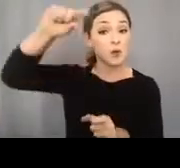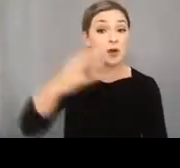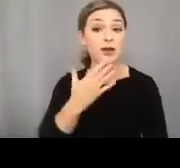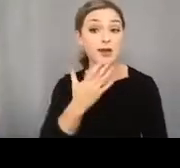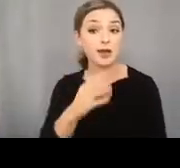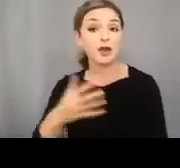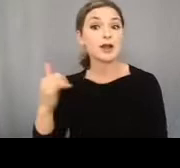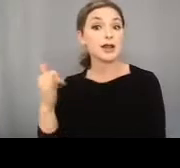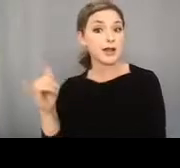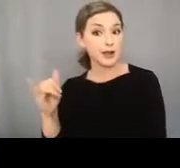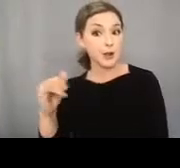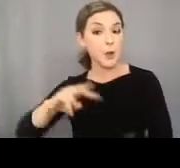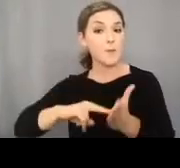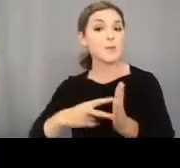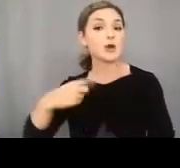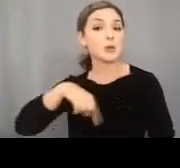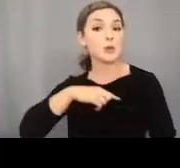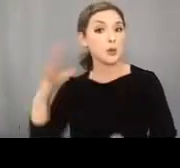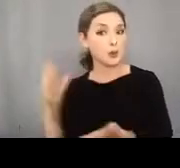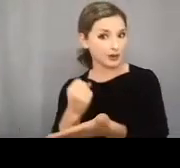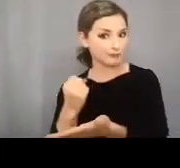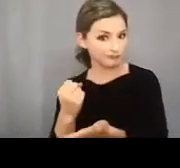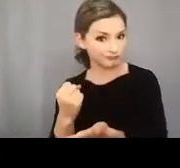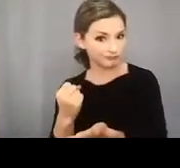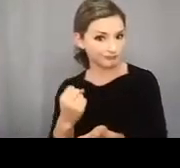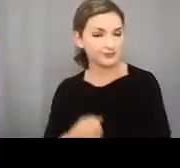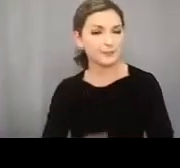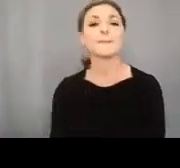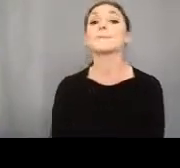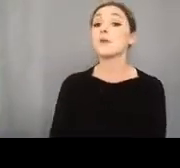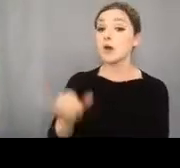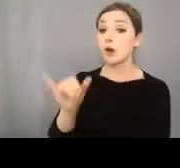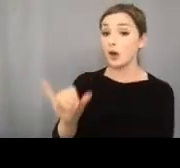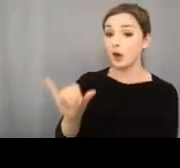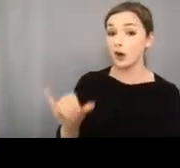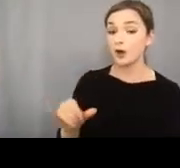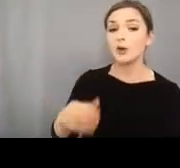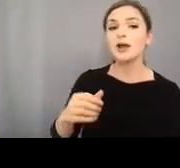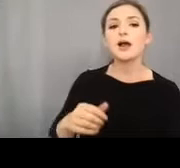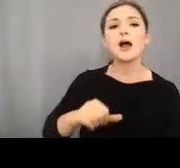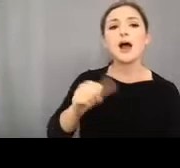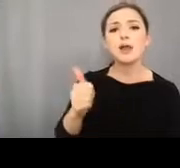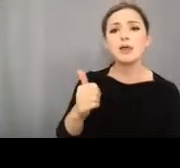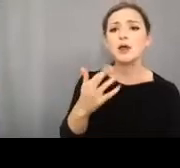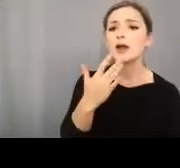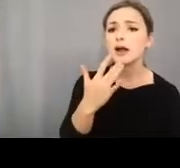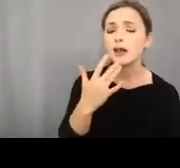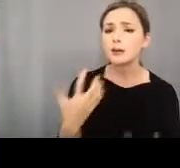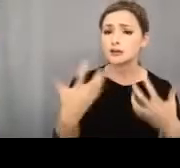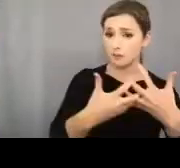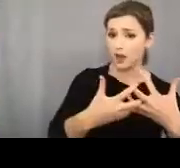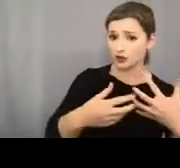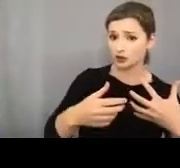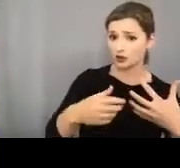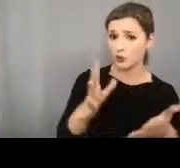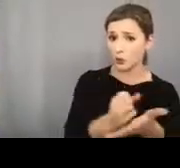Idaho 31-6. So these colors are the color of the other team. Yeah, so Okay. the winning team is the